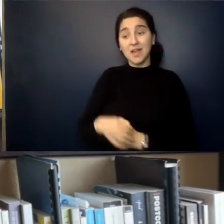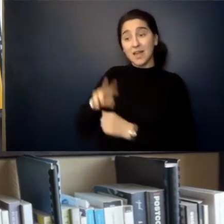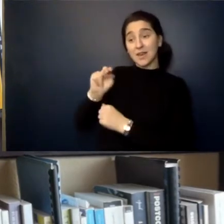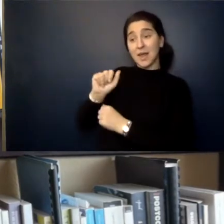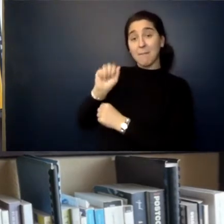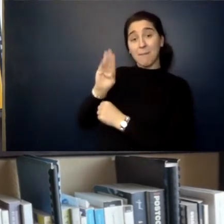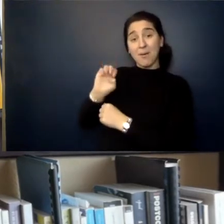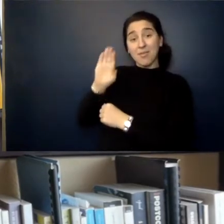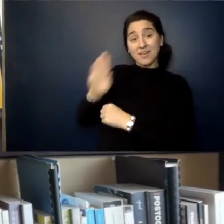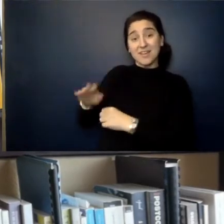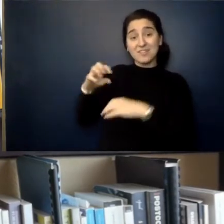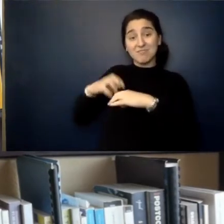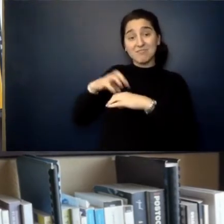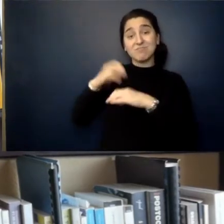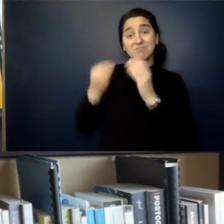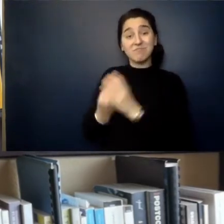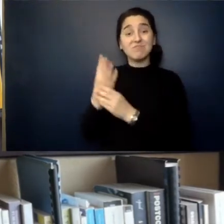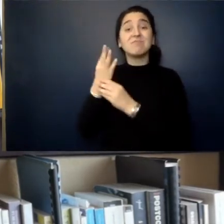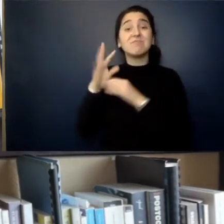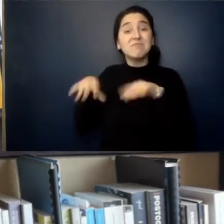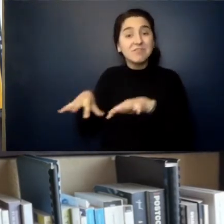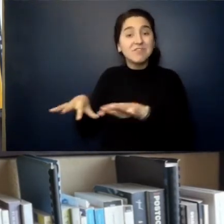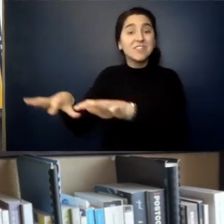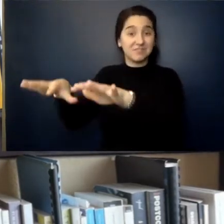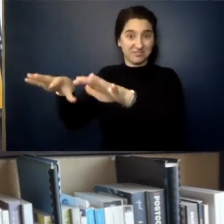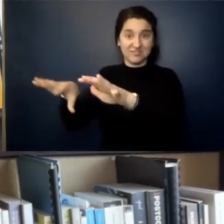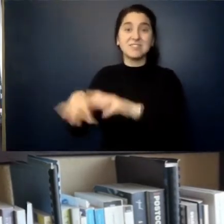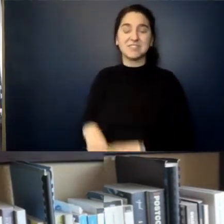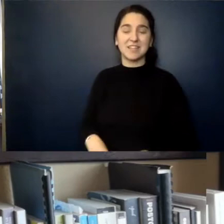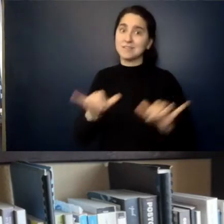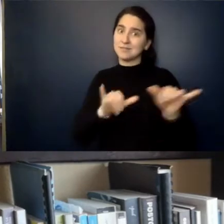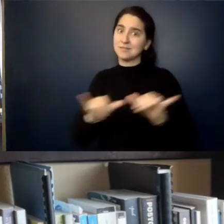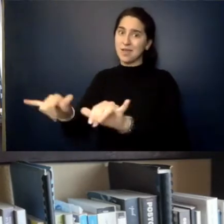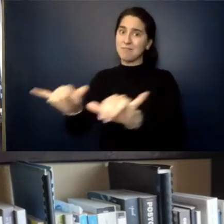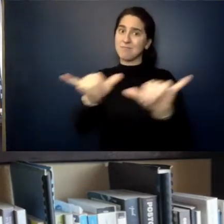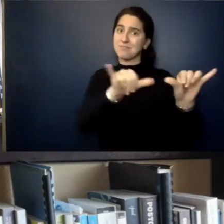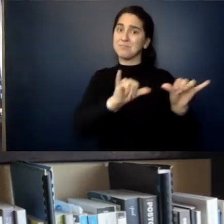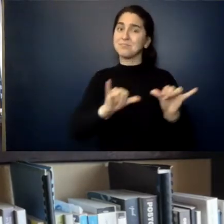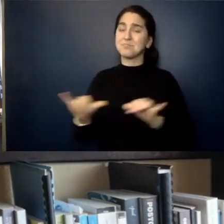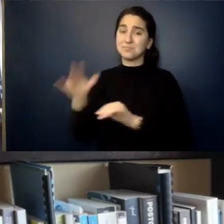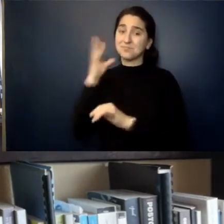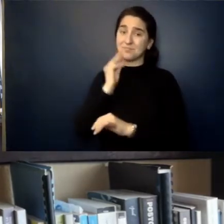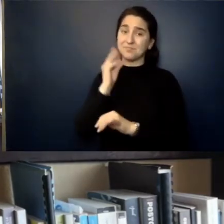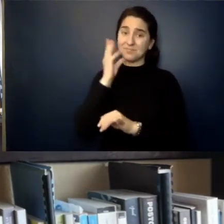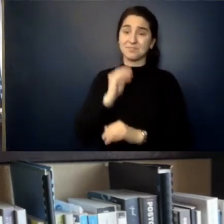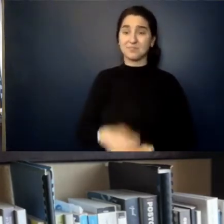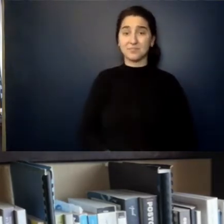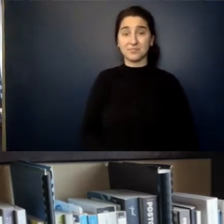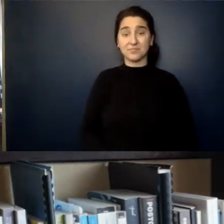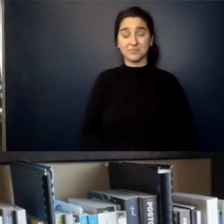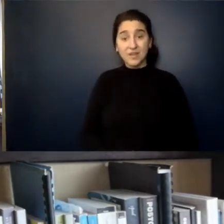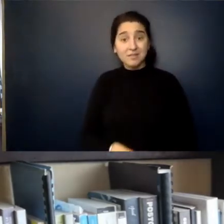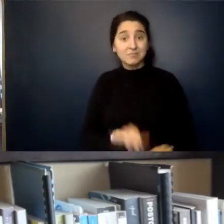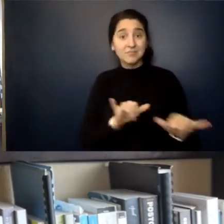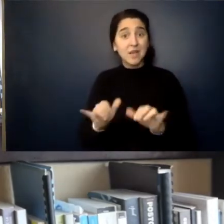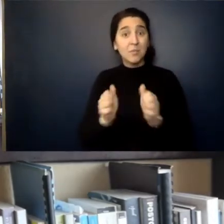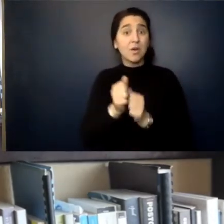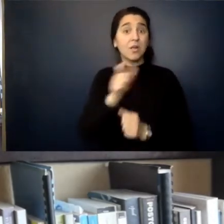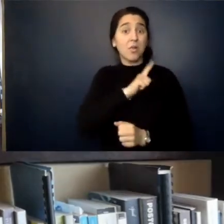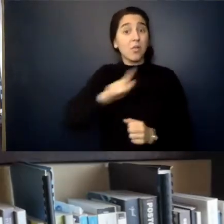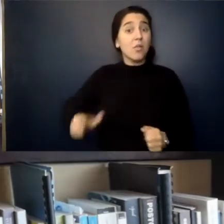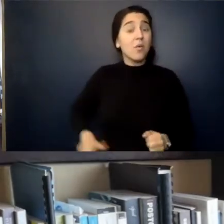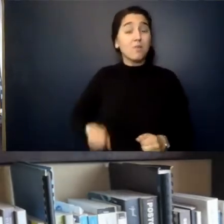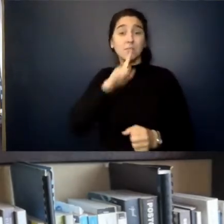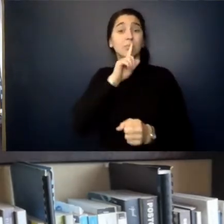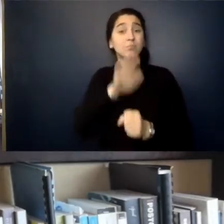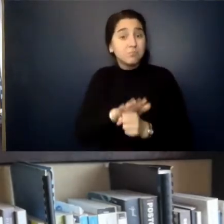themselves, violating the covenant of the Lord with the people. When the king was preparing himself